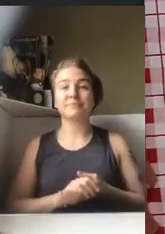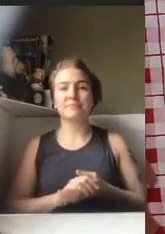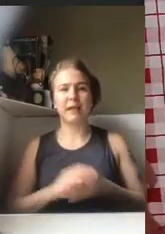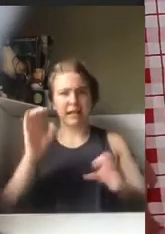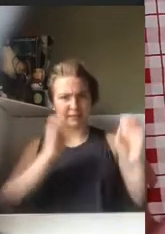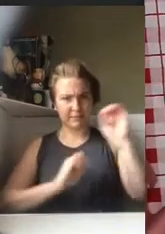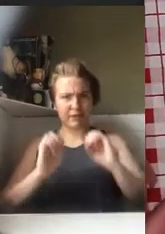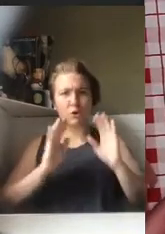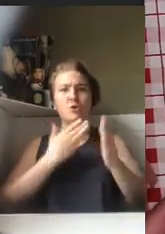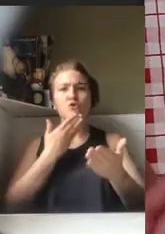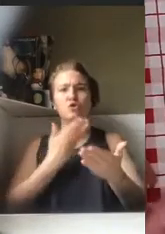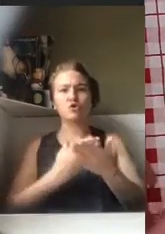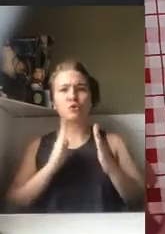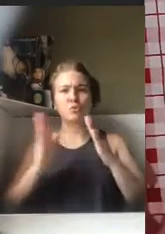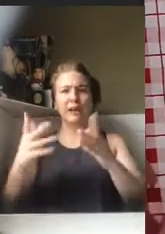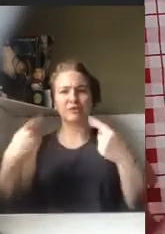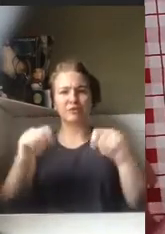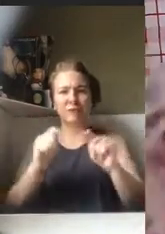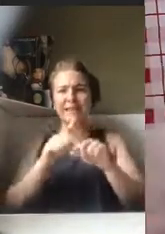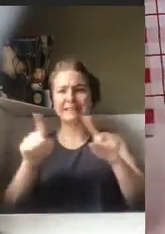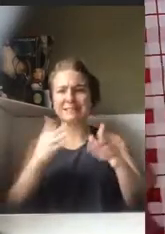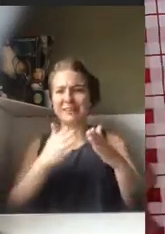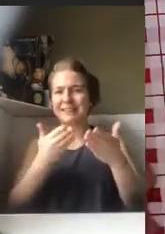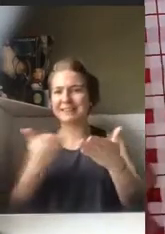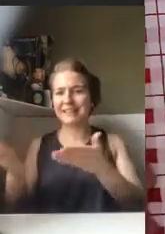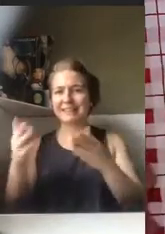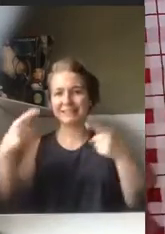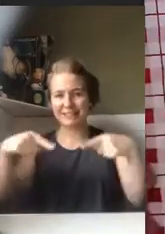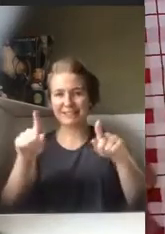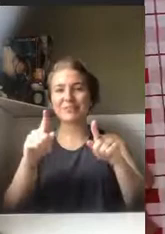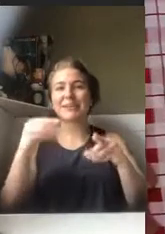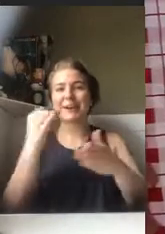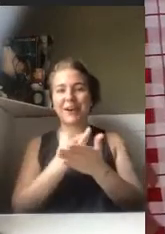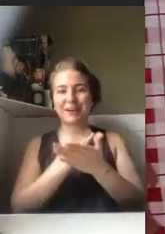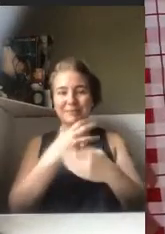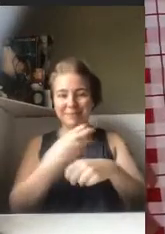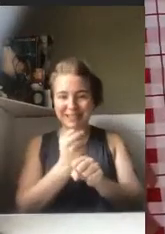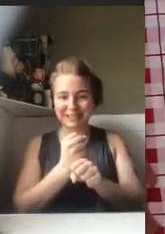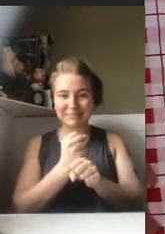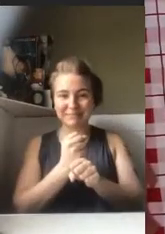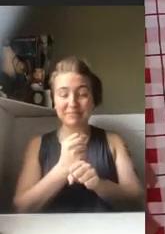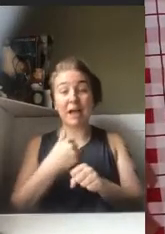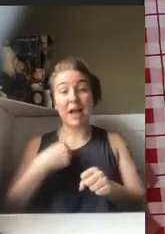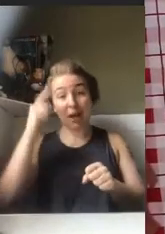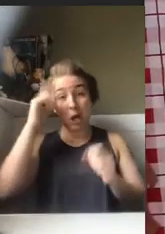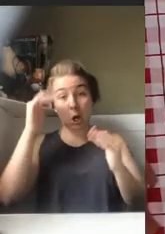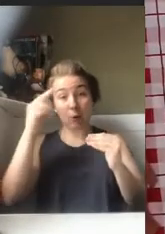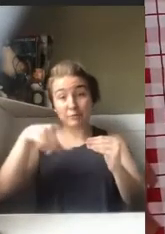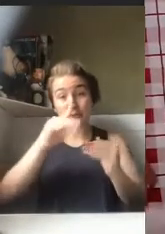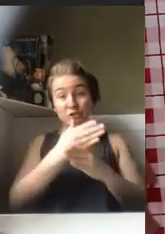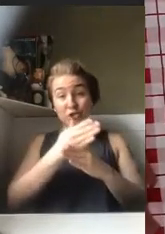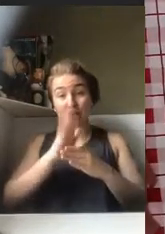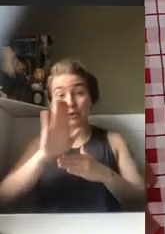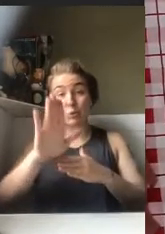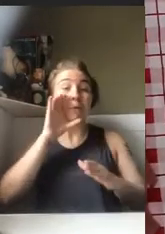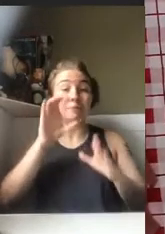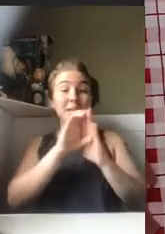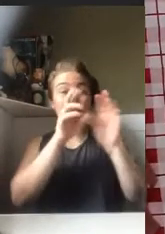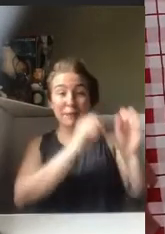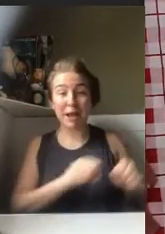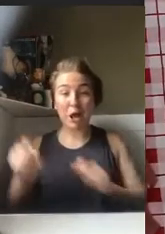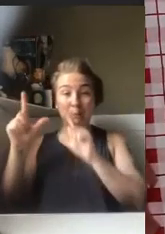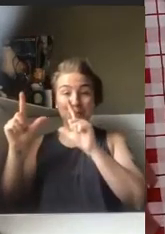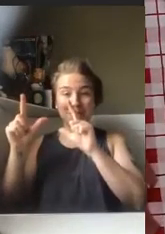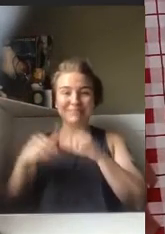great way to discover art in new ways. I hope you enjoyed this demonstration, and please share what you create in Google Classroom or Seesaw.